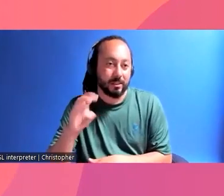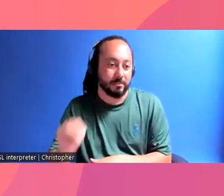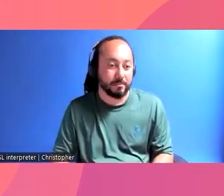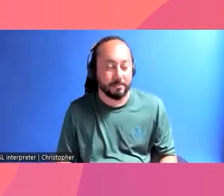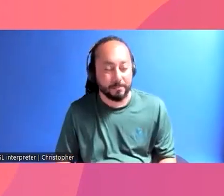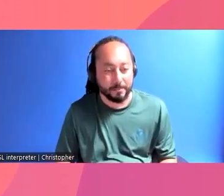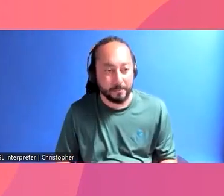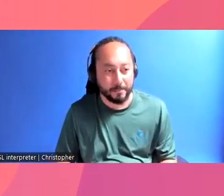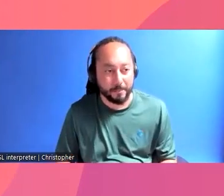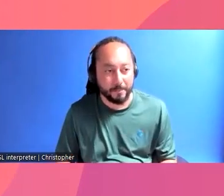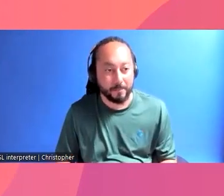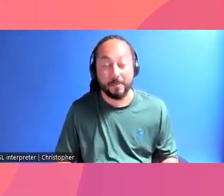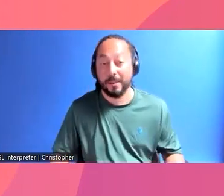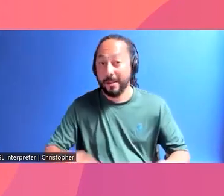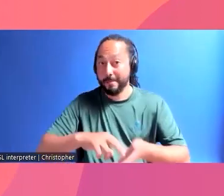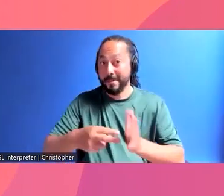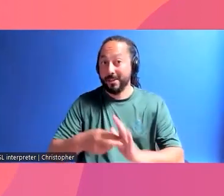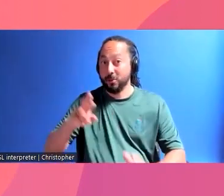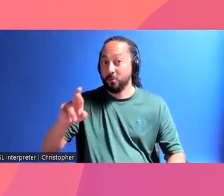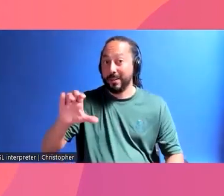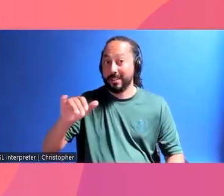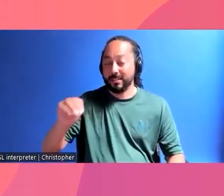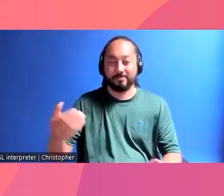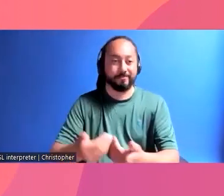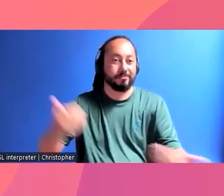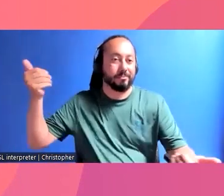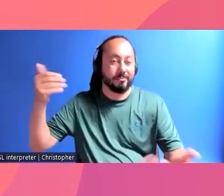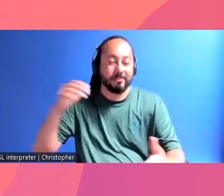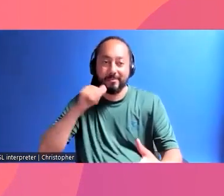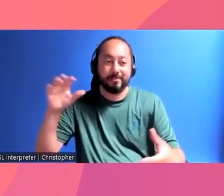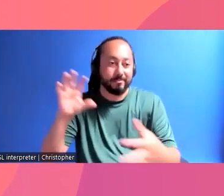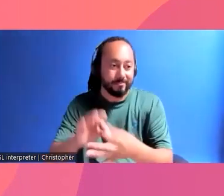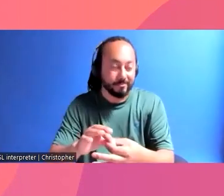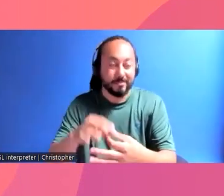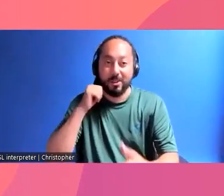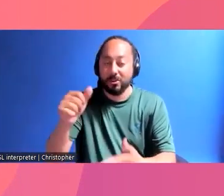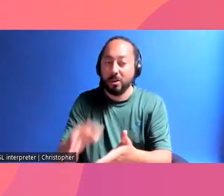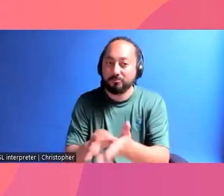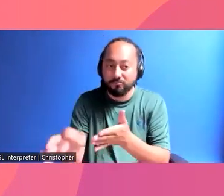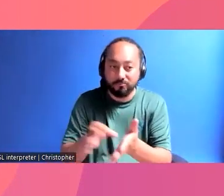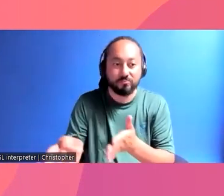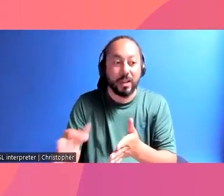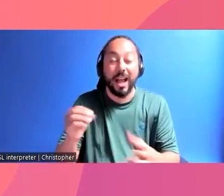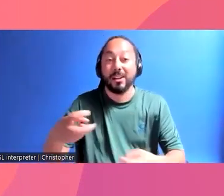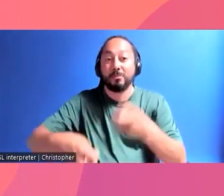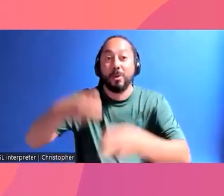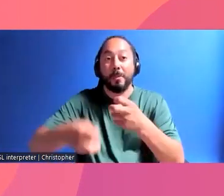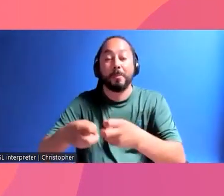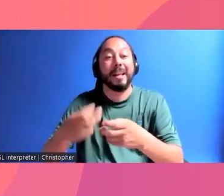And so racism remains disconnected, unaccounted for, and a problem without a name.